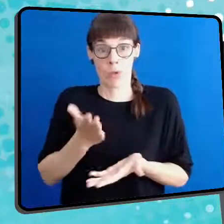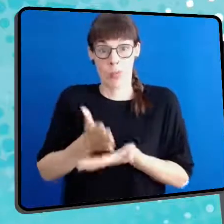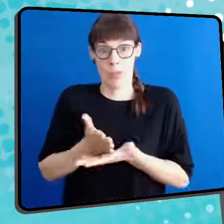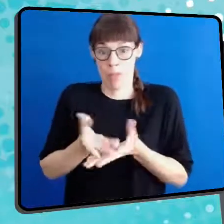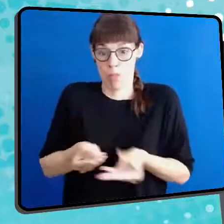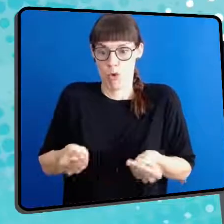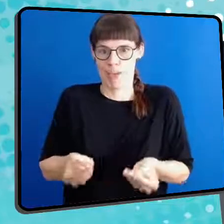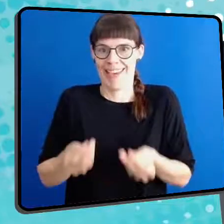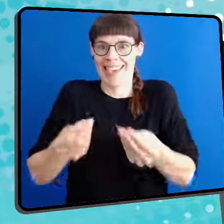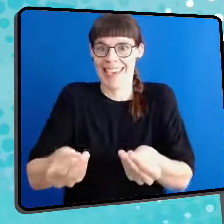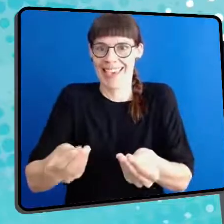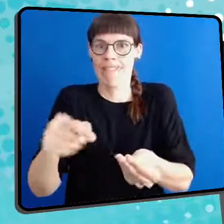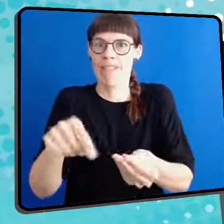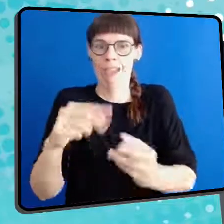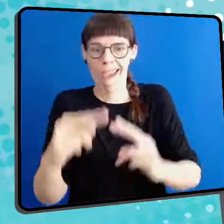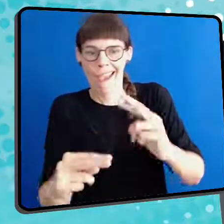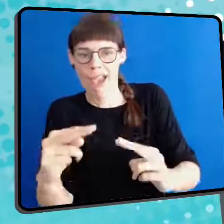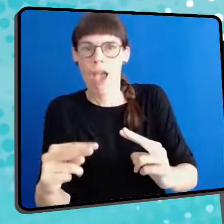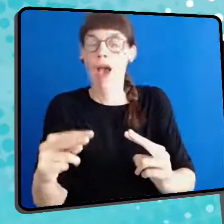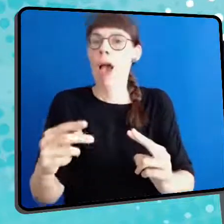to the latest. So yeah.